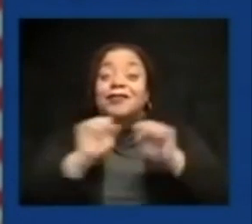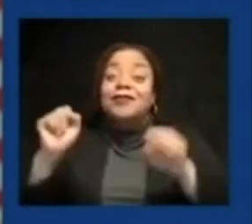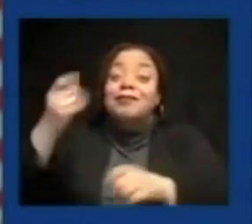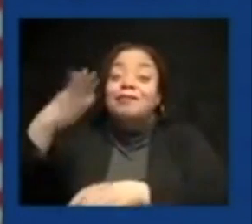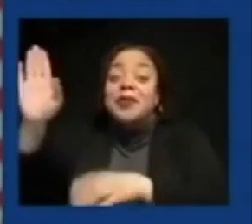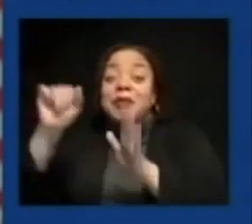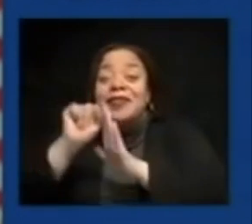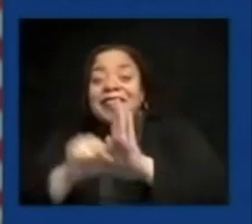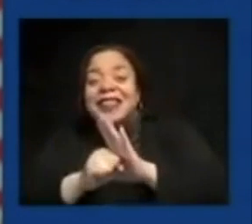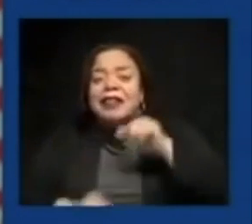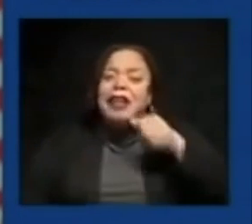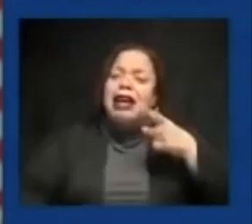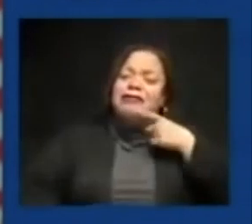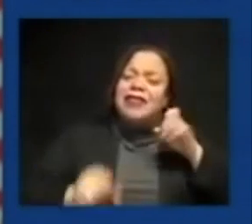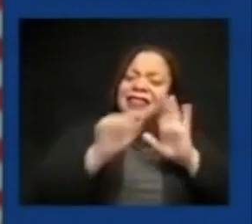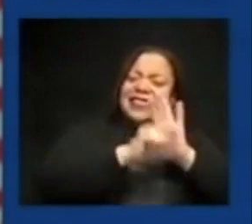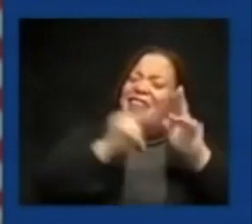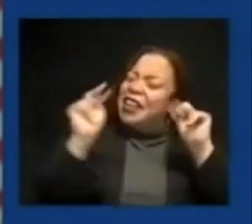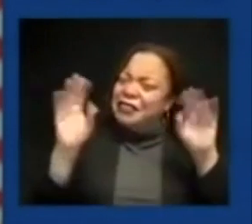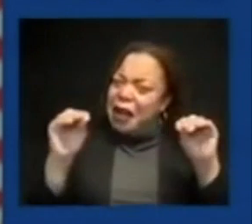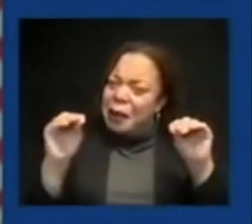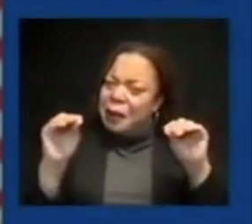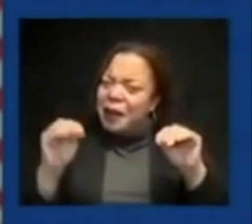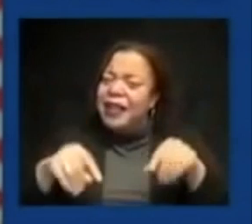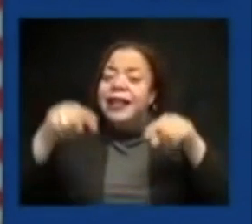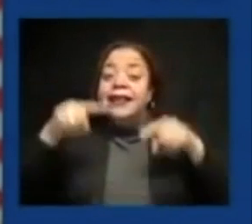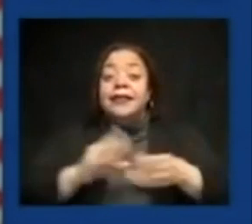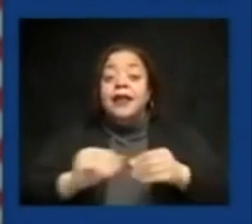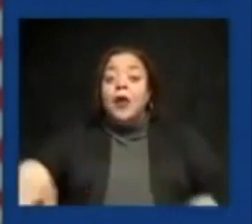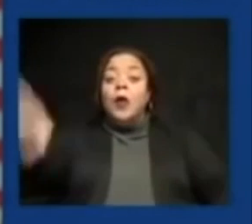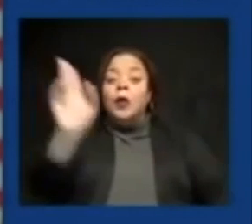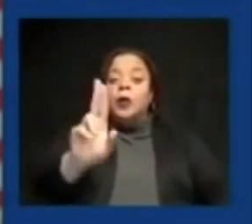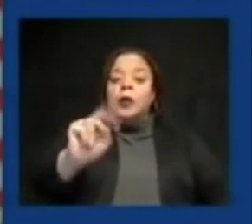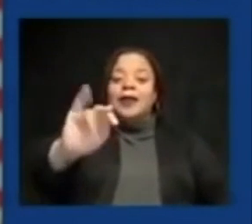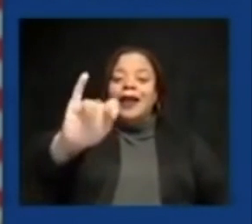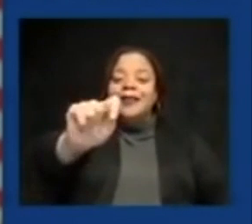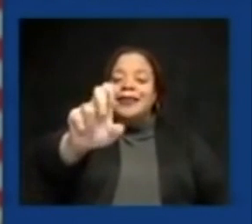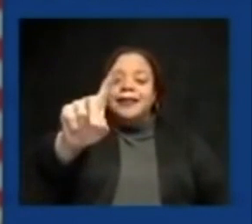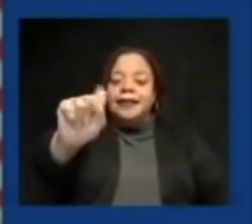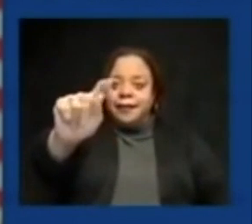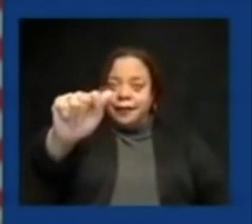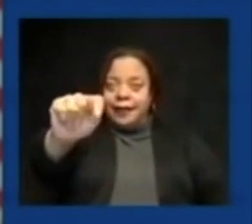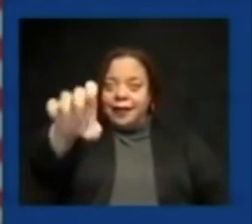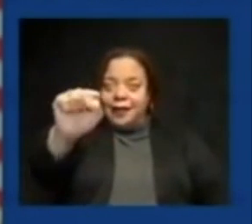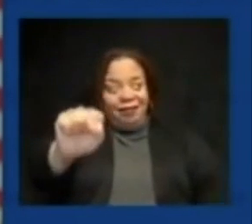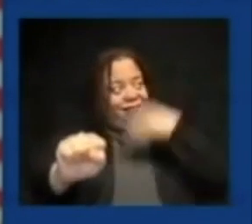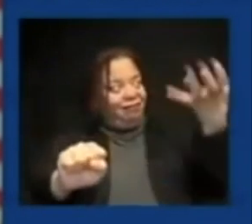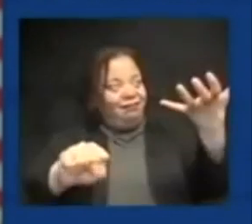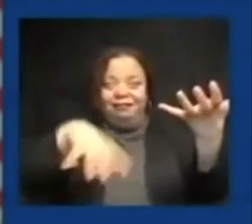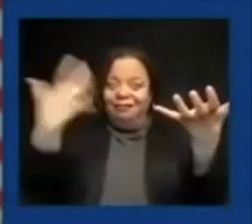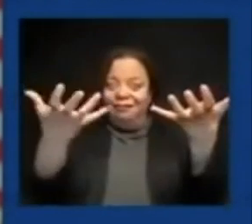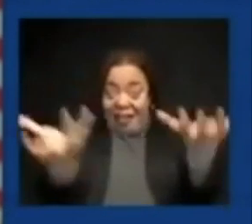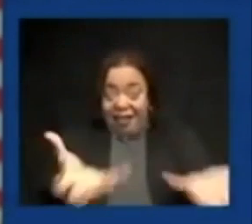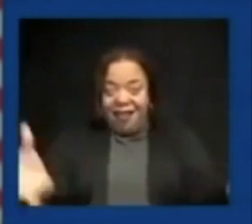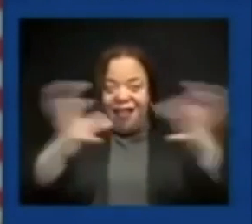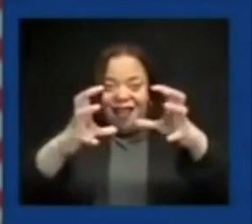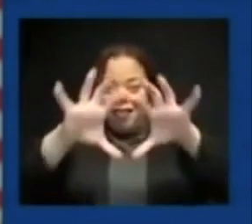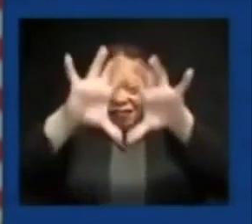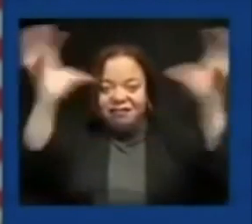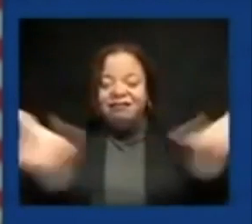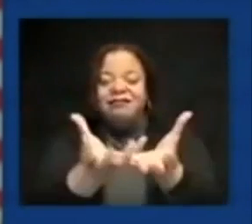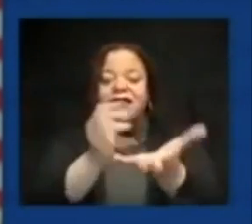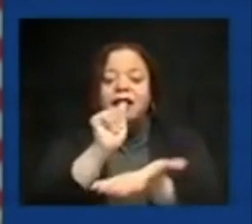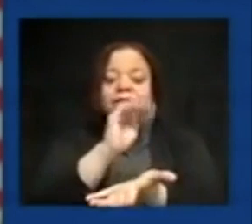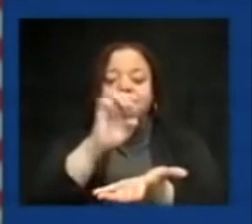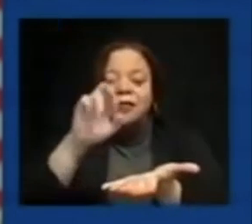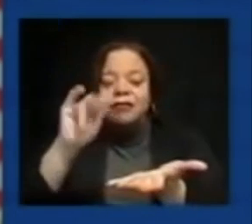was going to rescue the United States of America. When he said he wanted an American Families Plan, these weren't Democratic